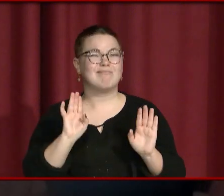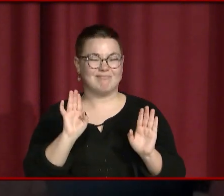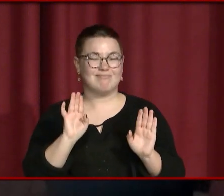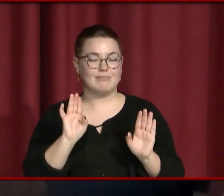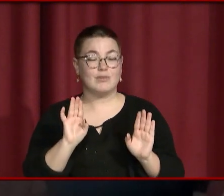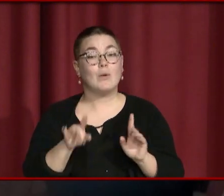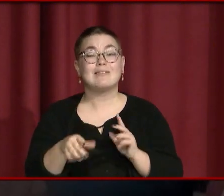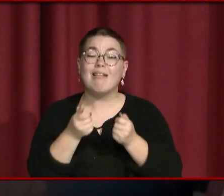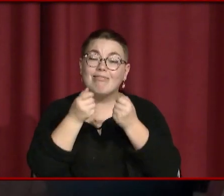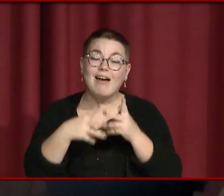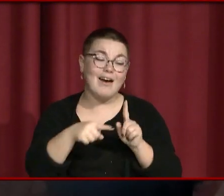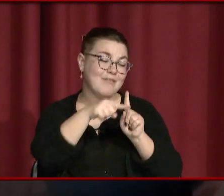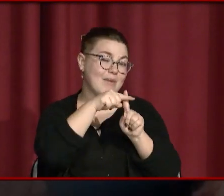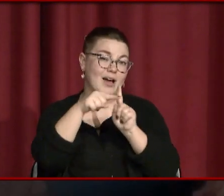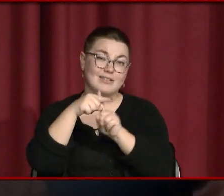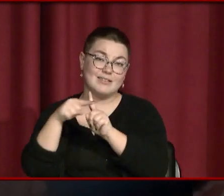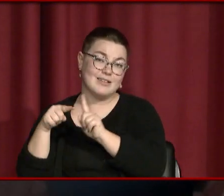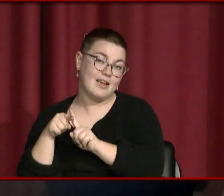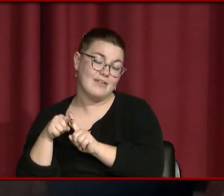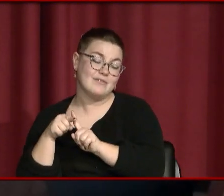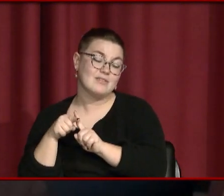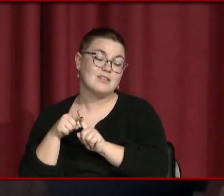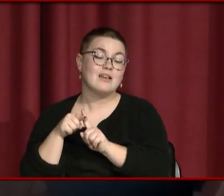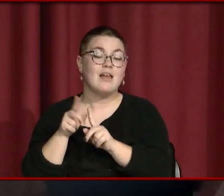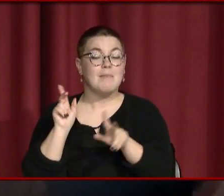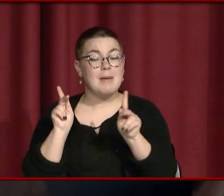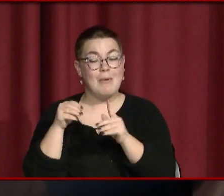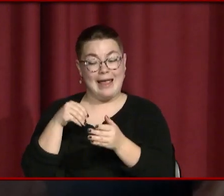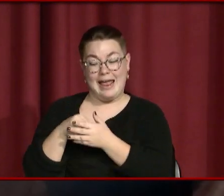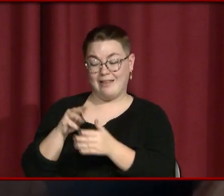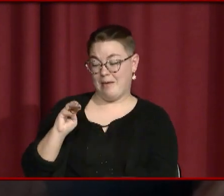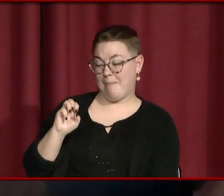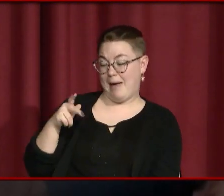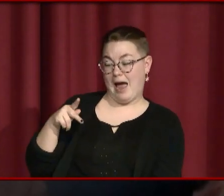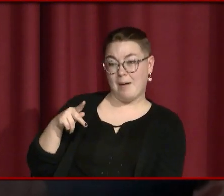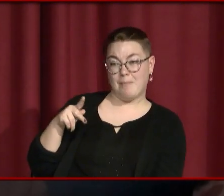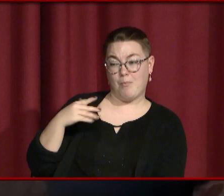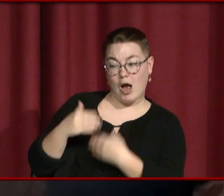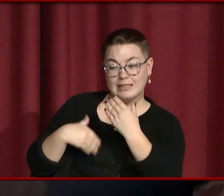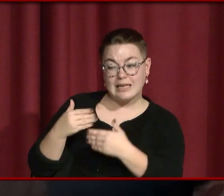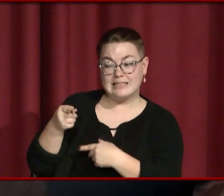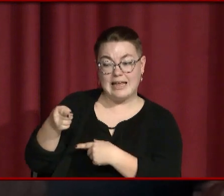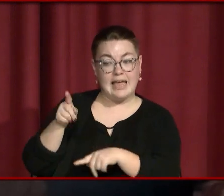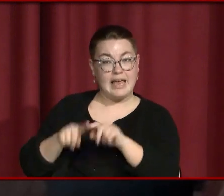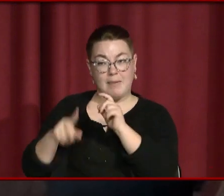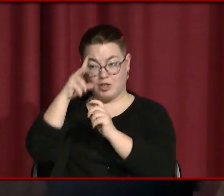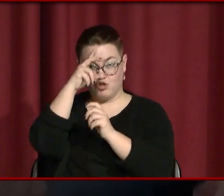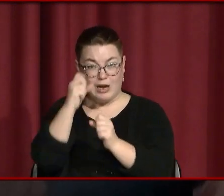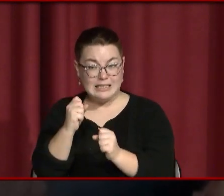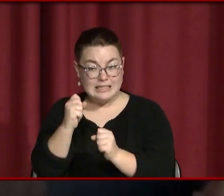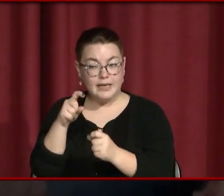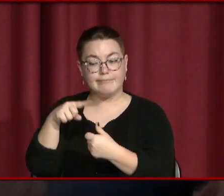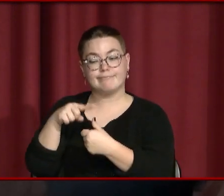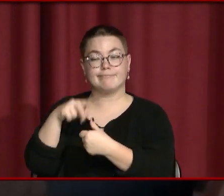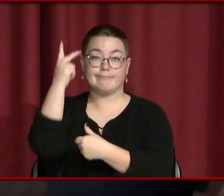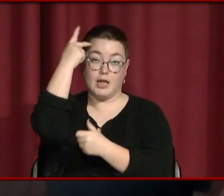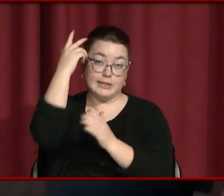taking those out of the mapping process that we know can't be trusted, politicians and lobbyists.